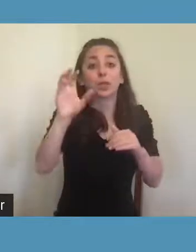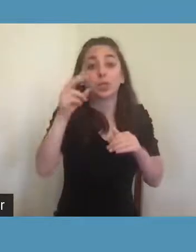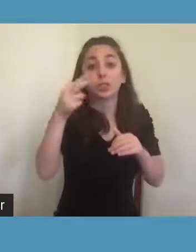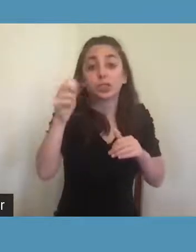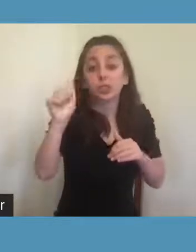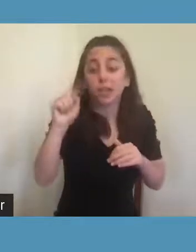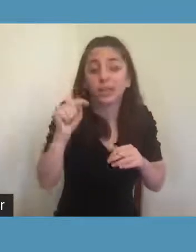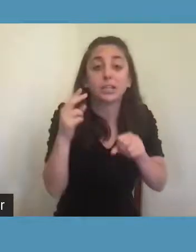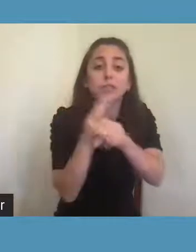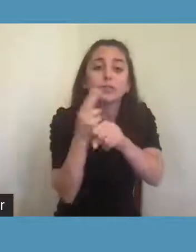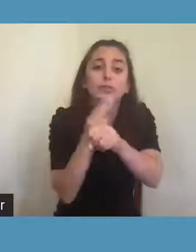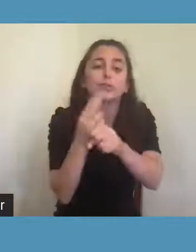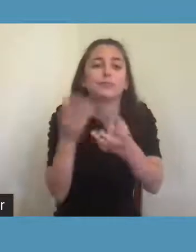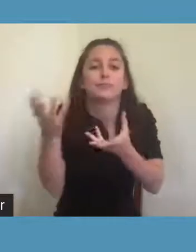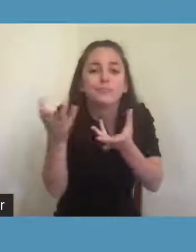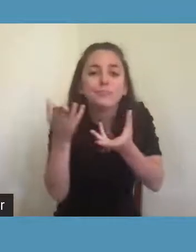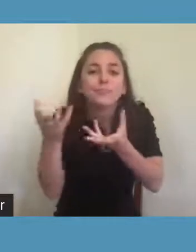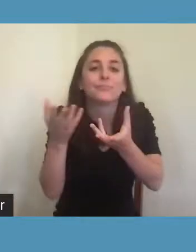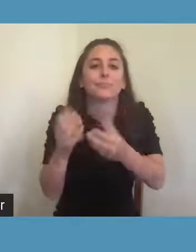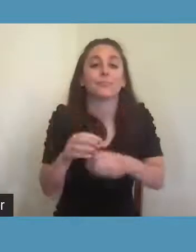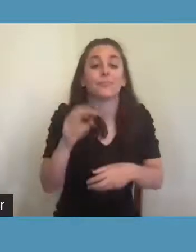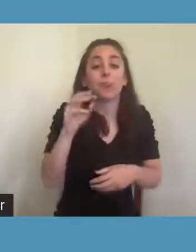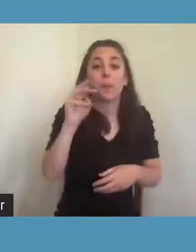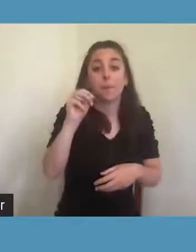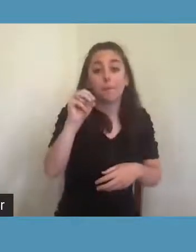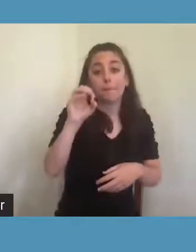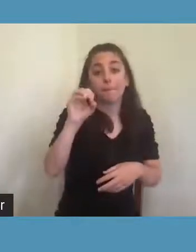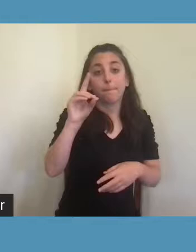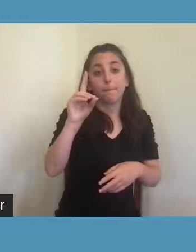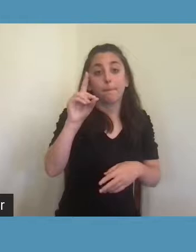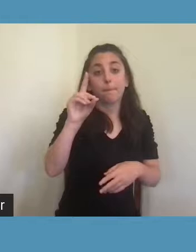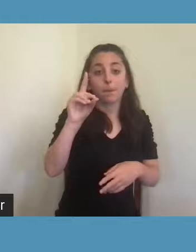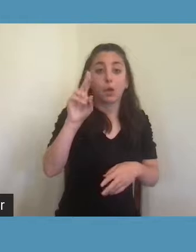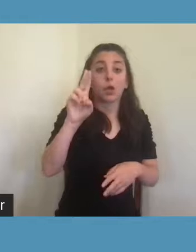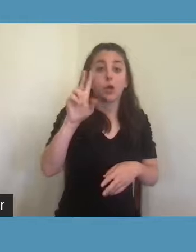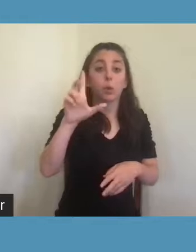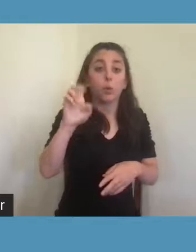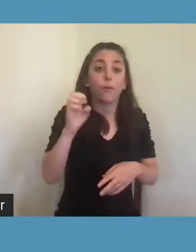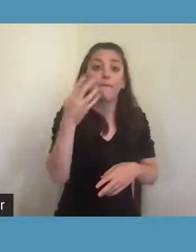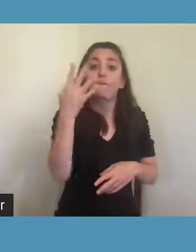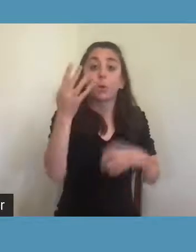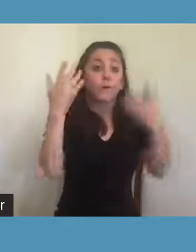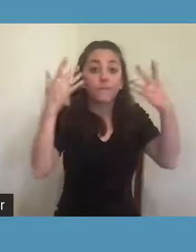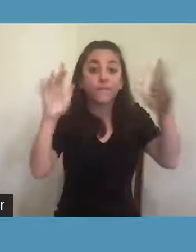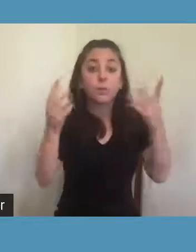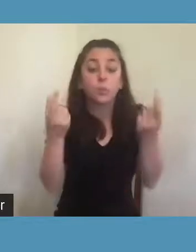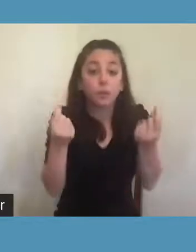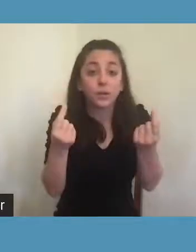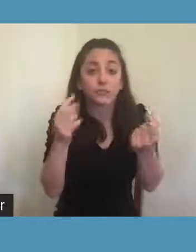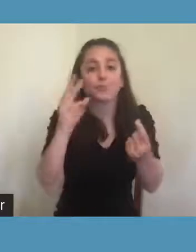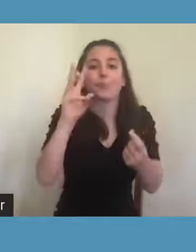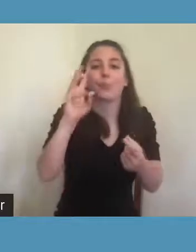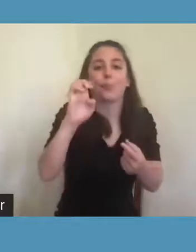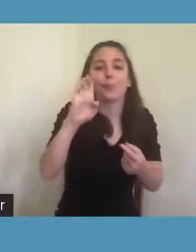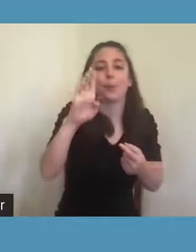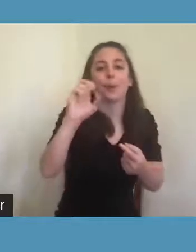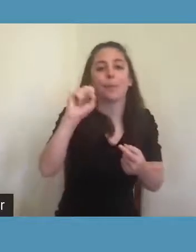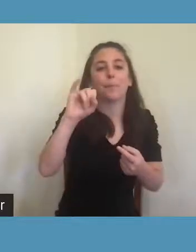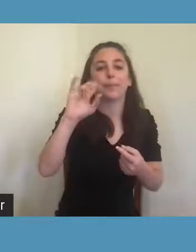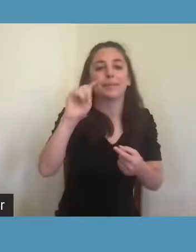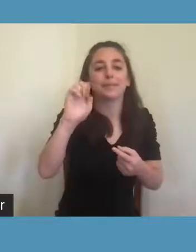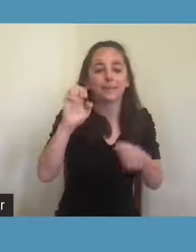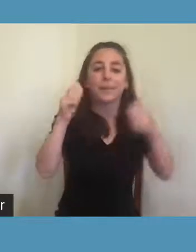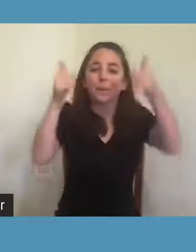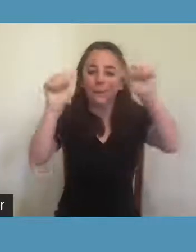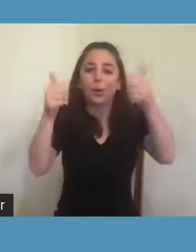each module, all 4 of the videos will be available on our website, as well as a complete toolkit of resources provided by our